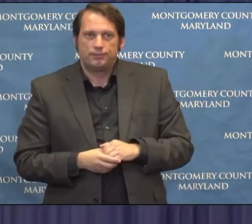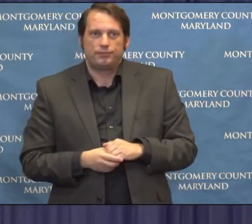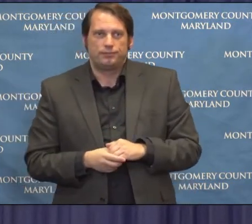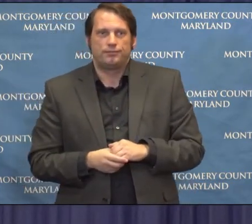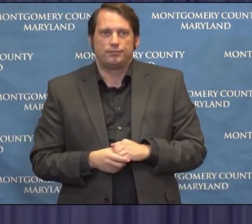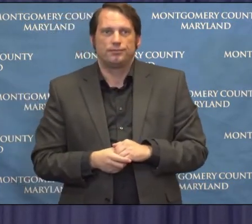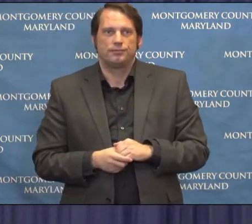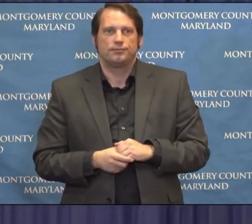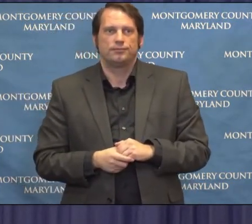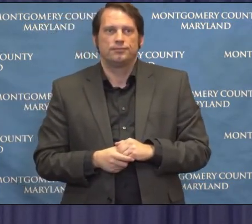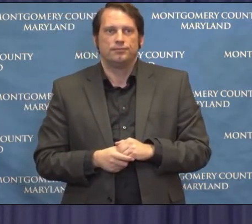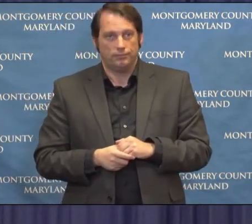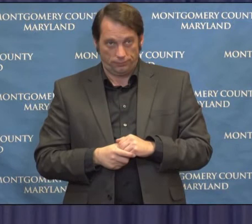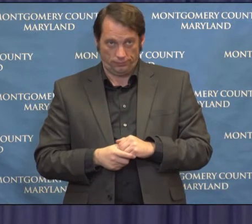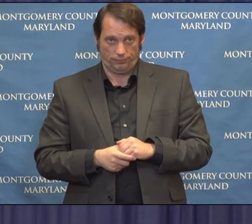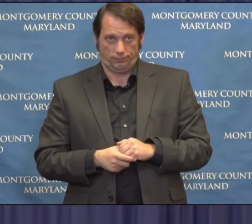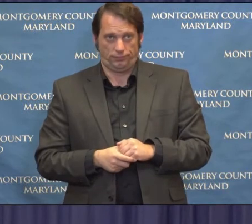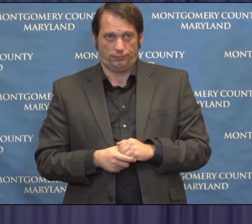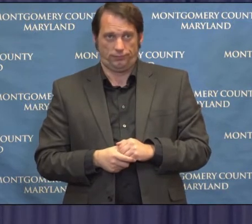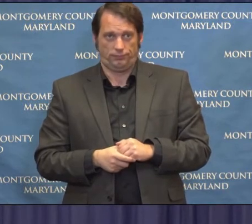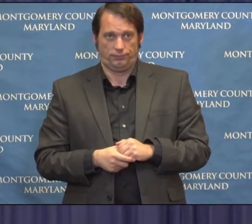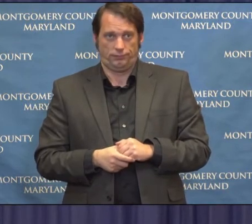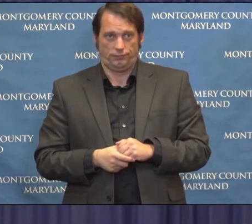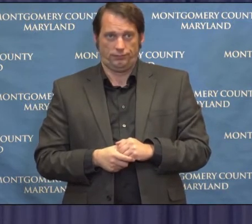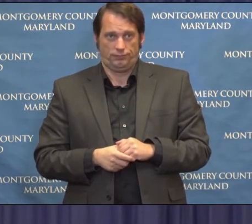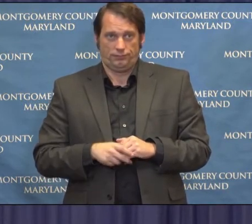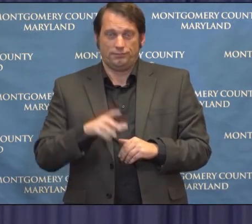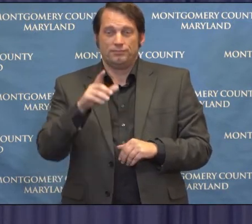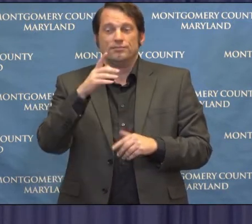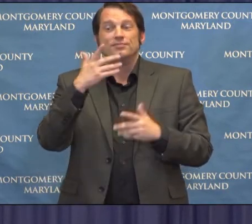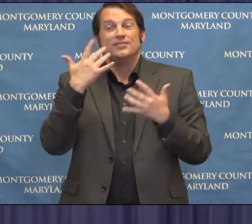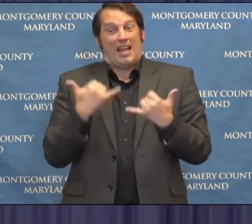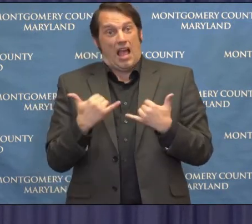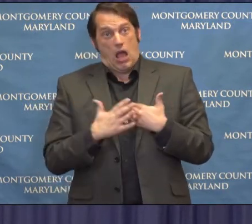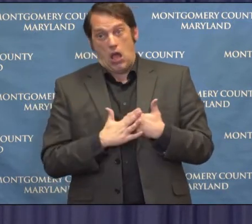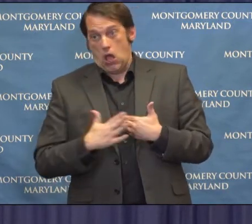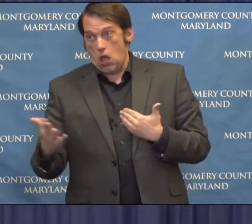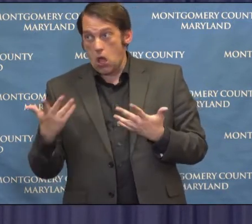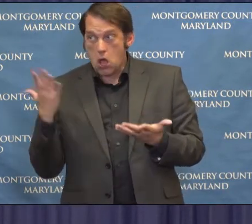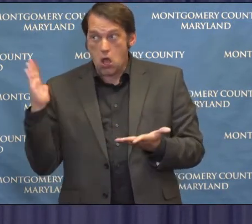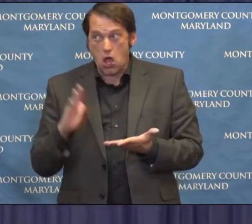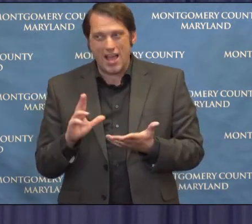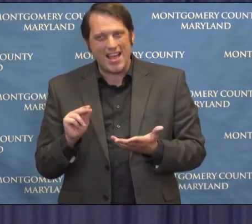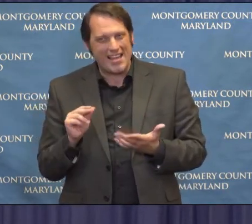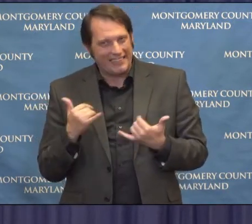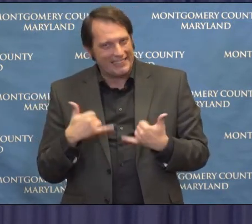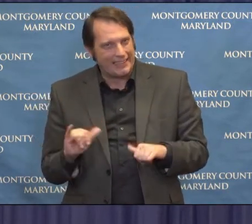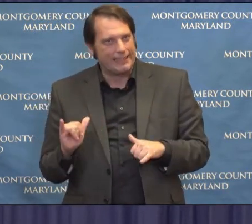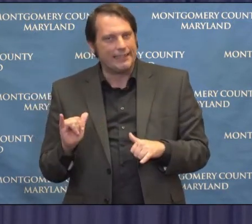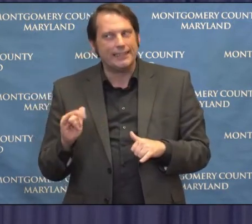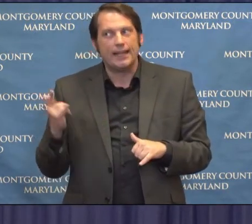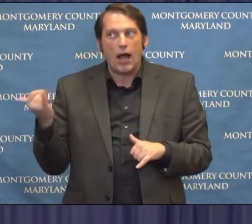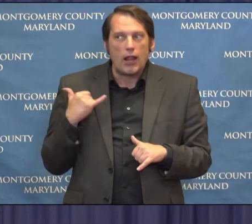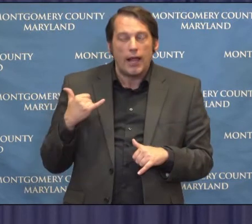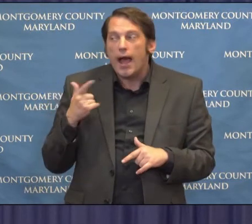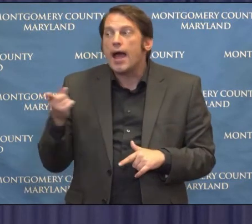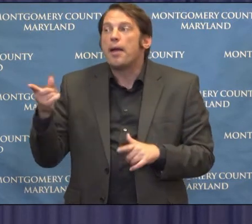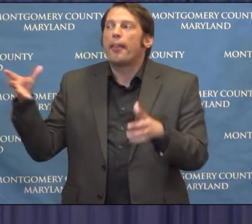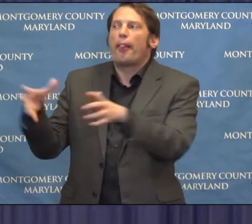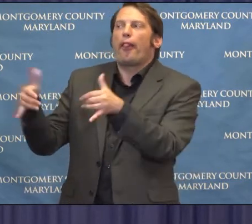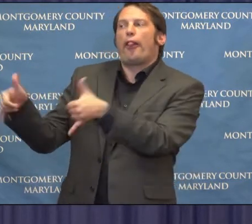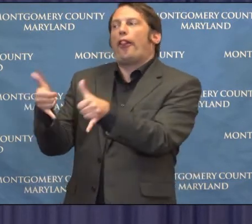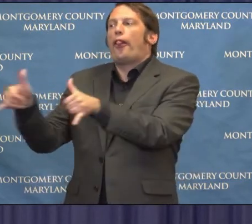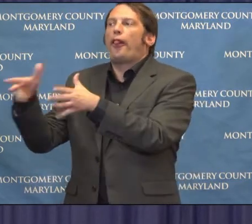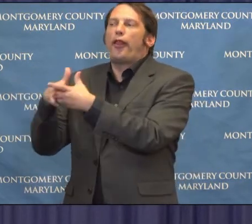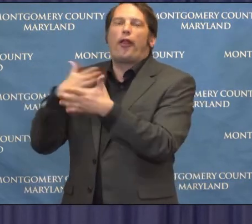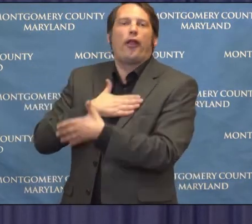So unfortunately, we still receive calls that this is occurring. We are responding to those calls,